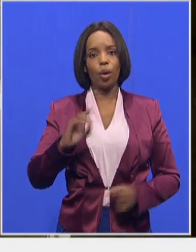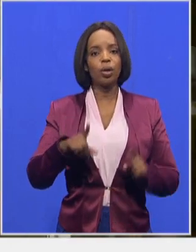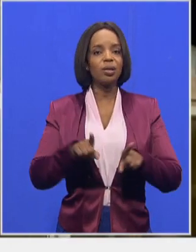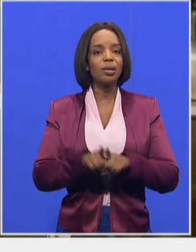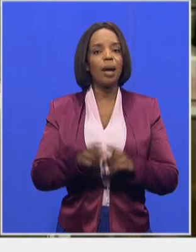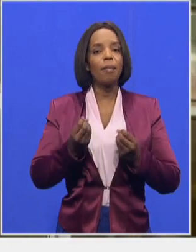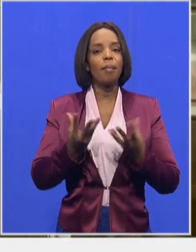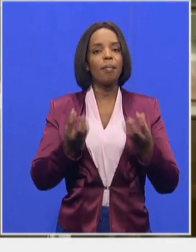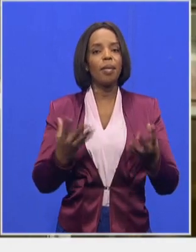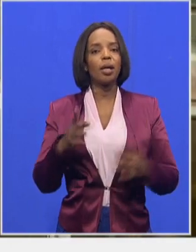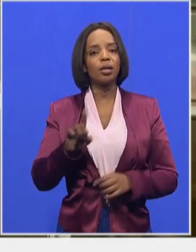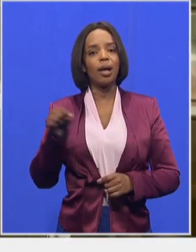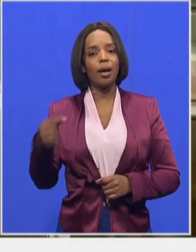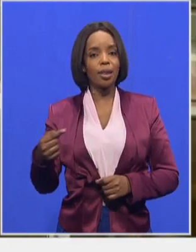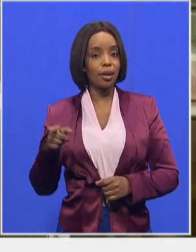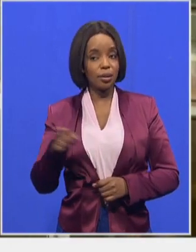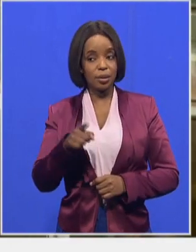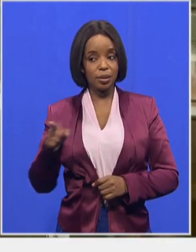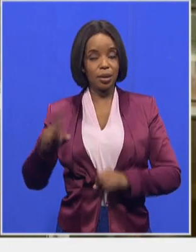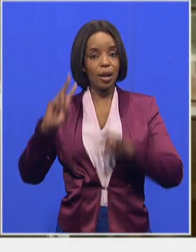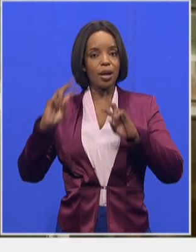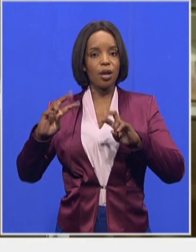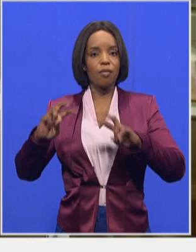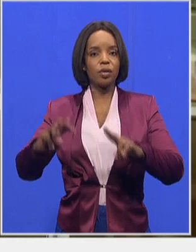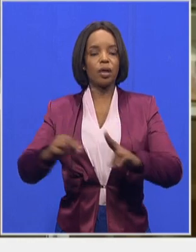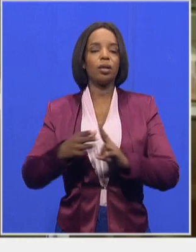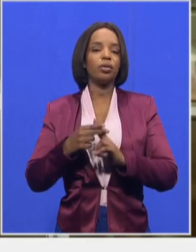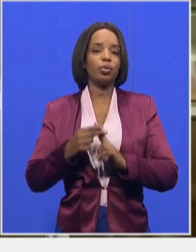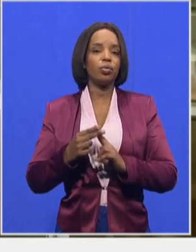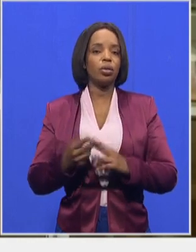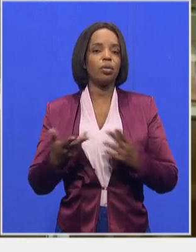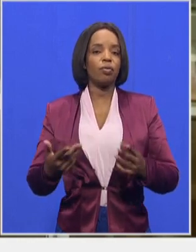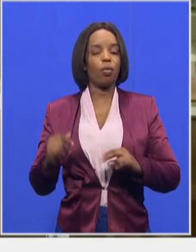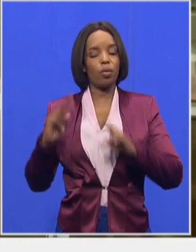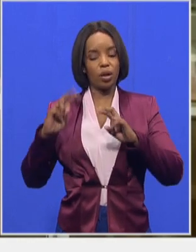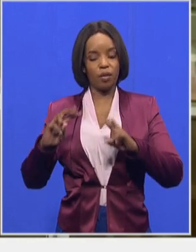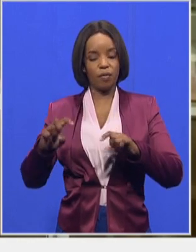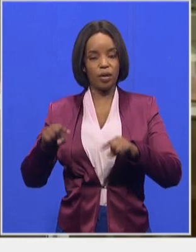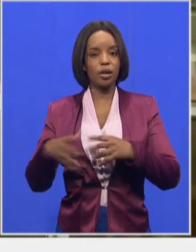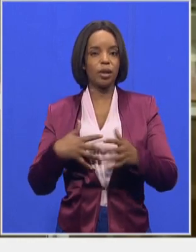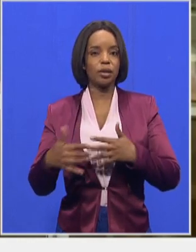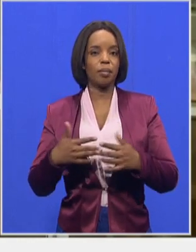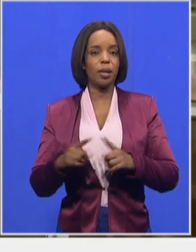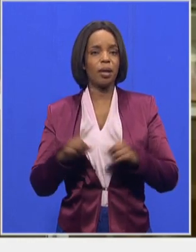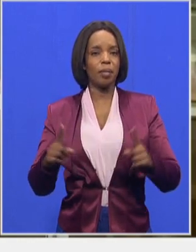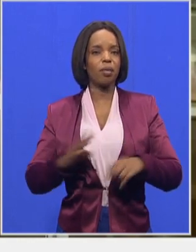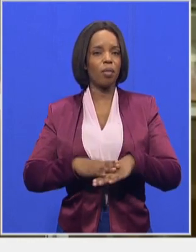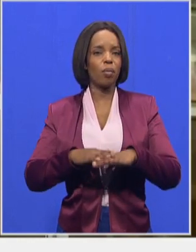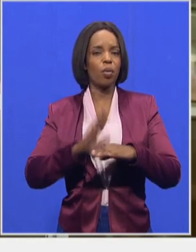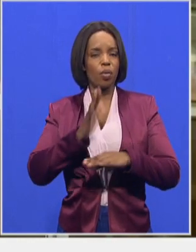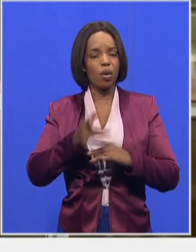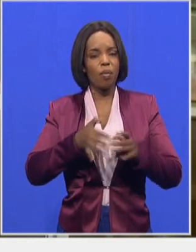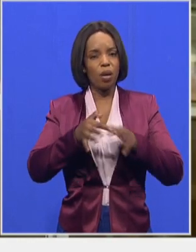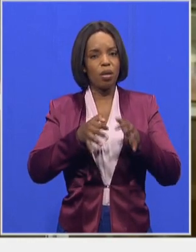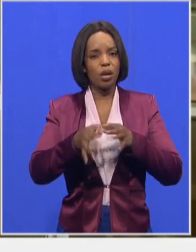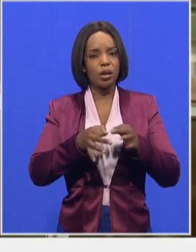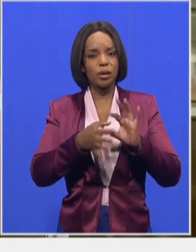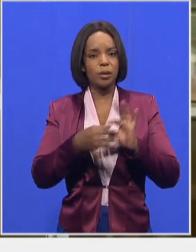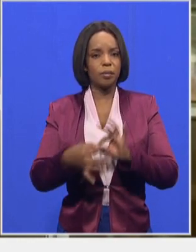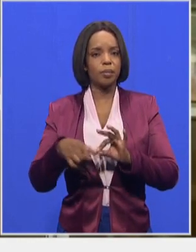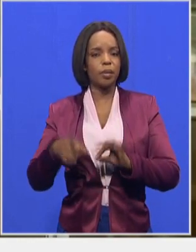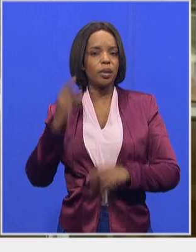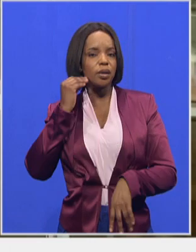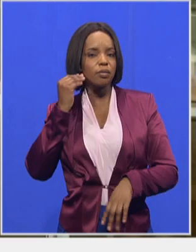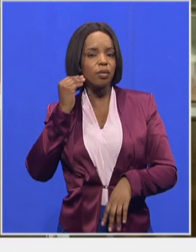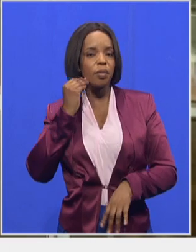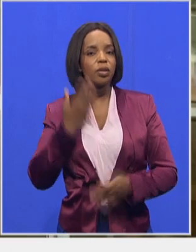other of the investigative units to actually investigate this matter. But we'll be bringing you all the latest with regards to that information, and